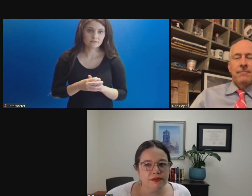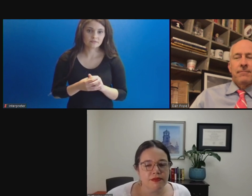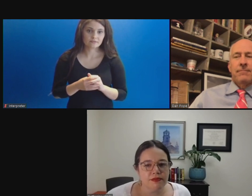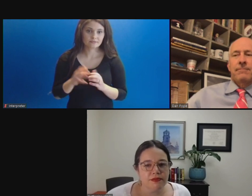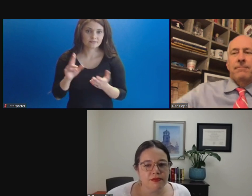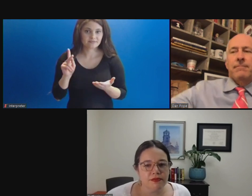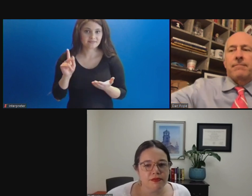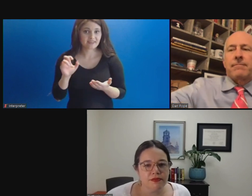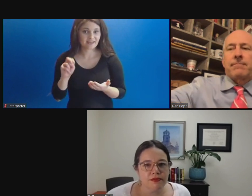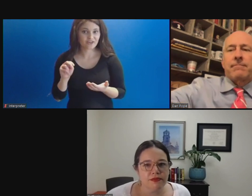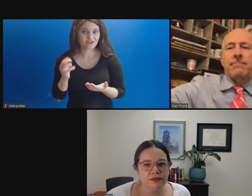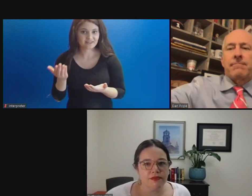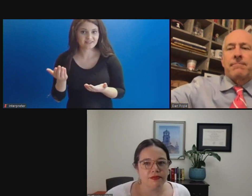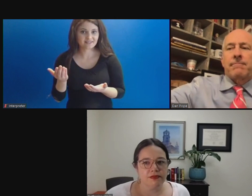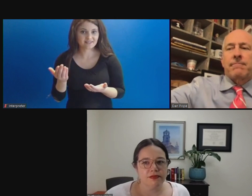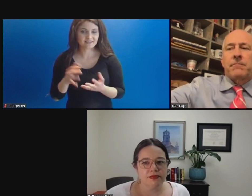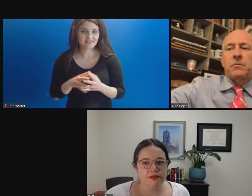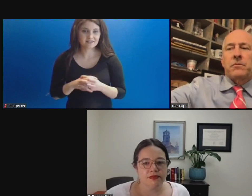Karen?